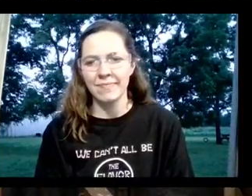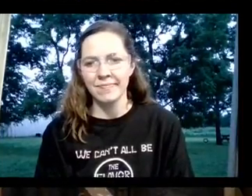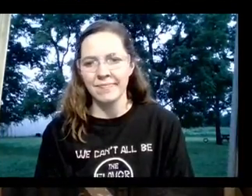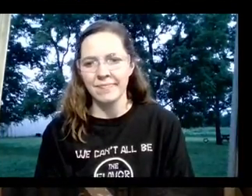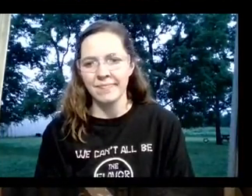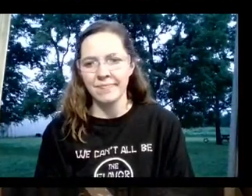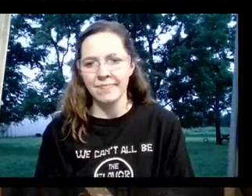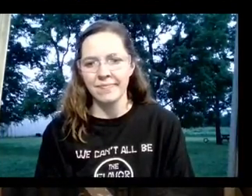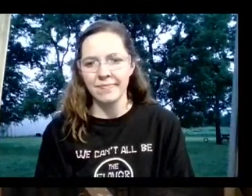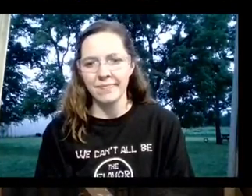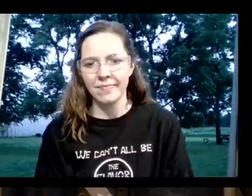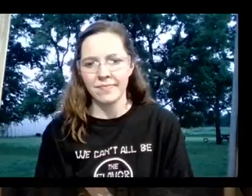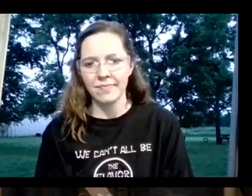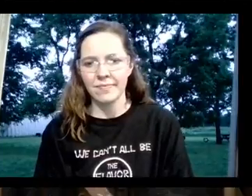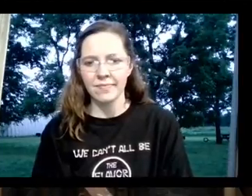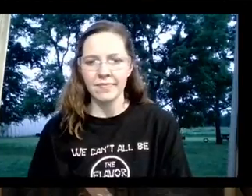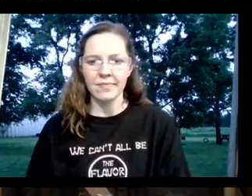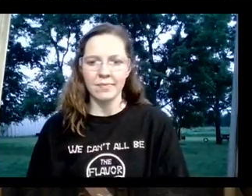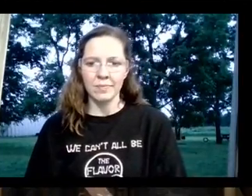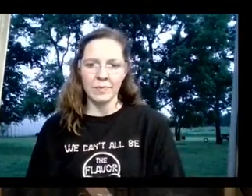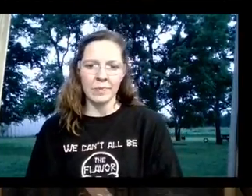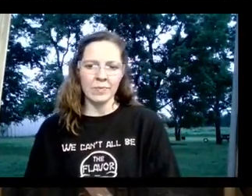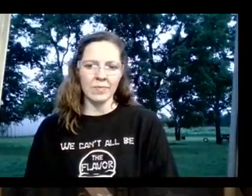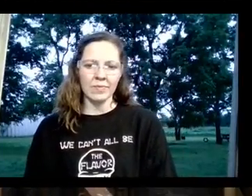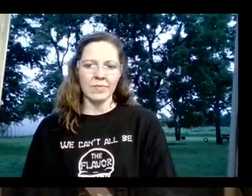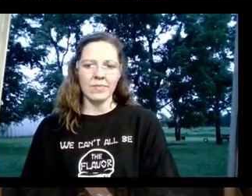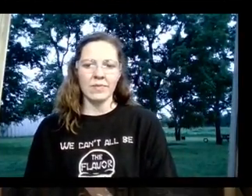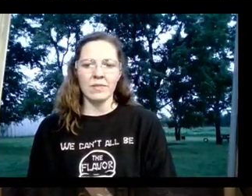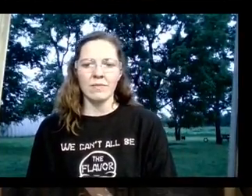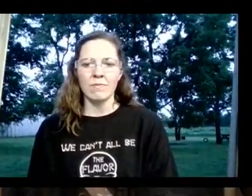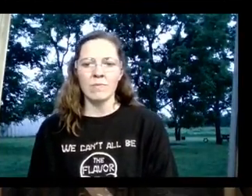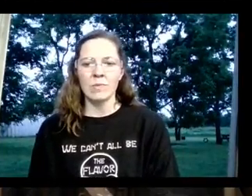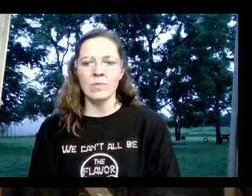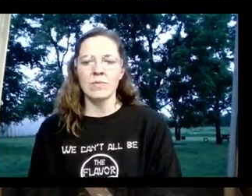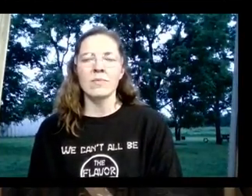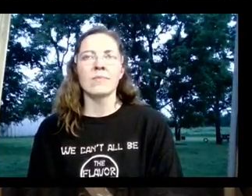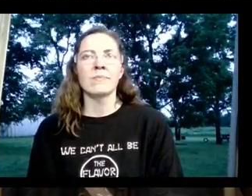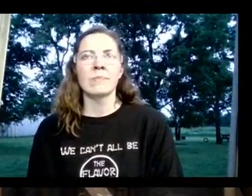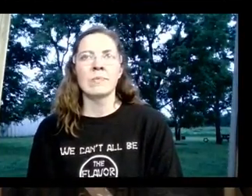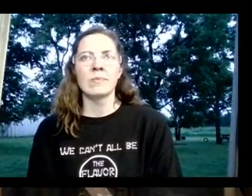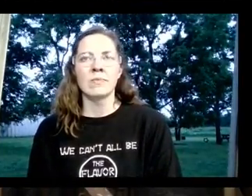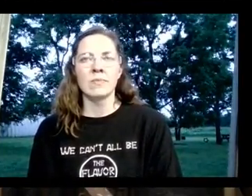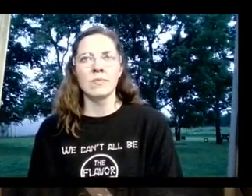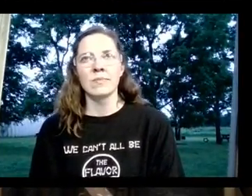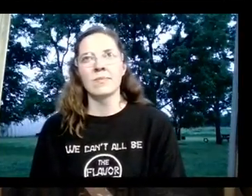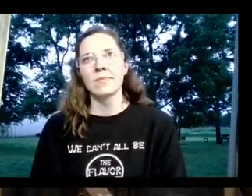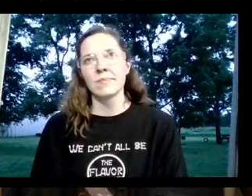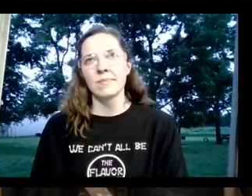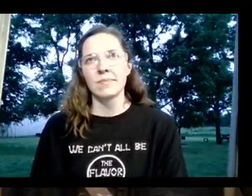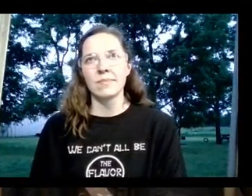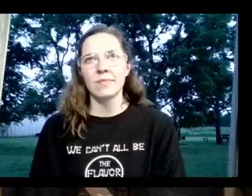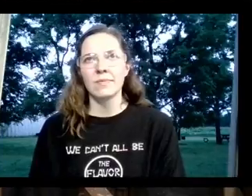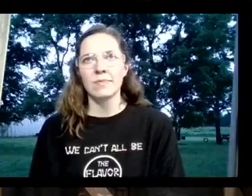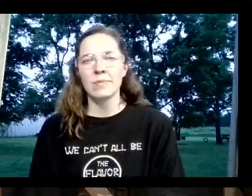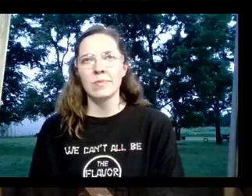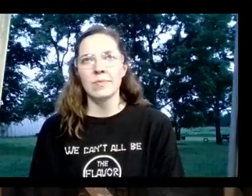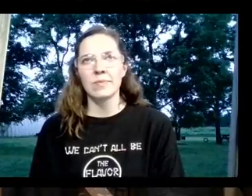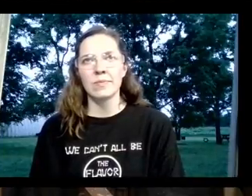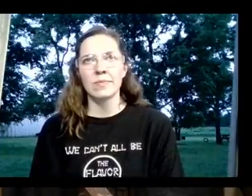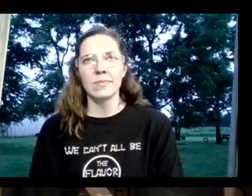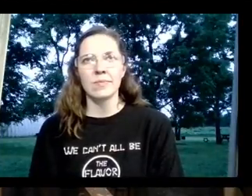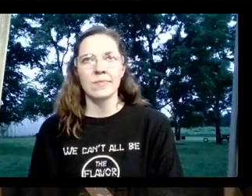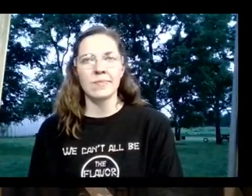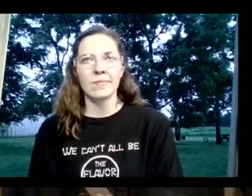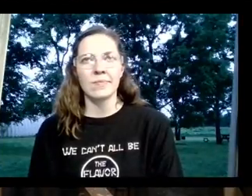imparted enough information here for you. If you get a chance to get wrought iron, do not stray away from it. You will not